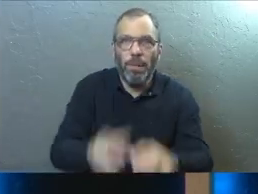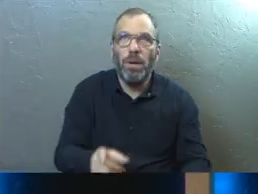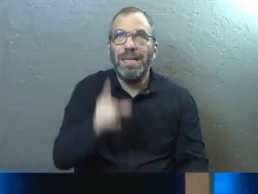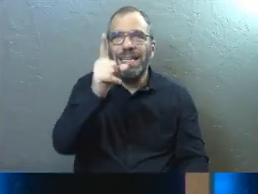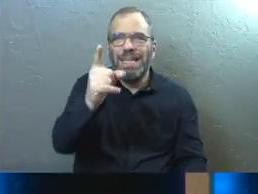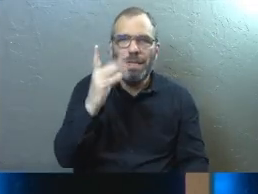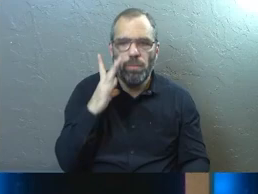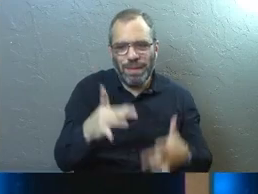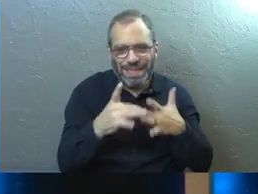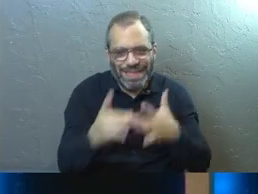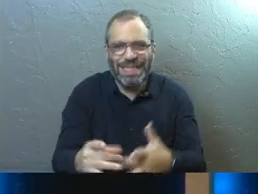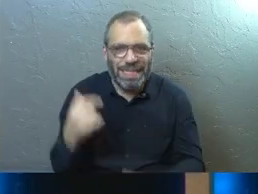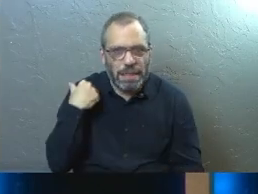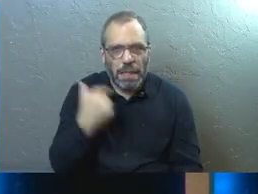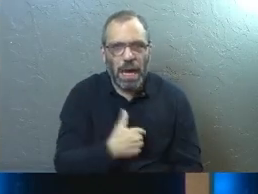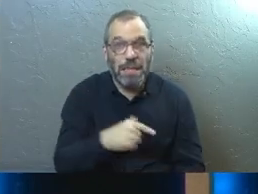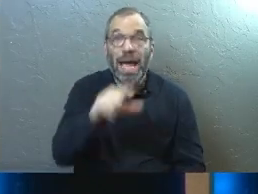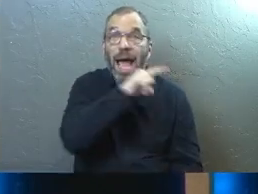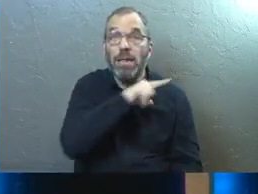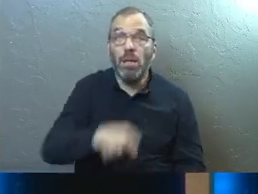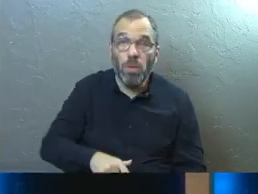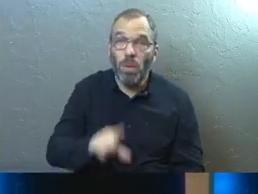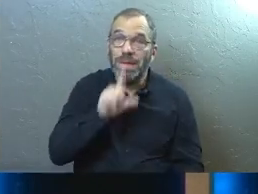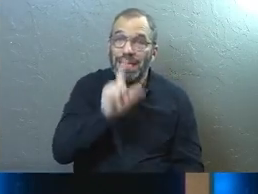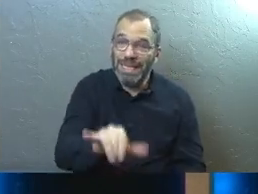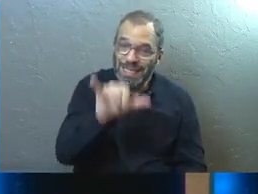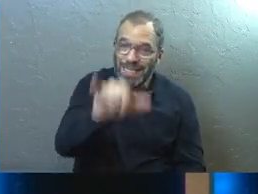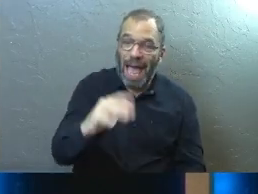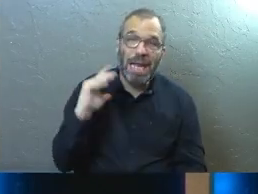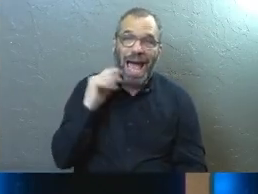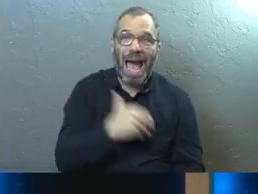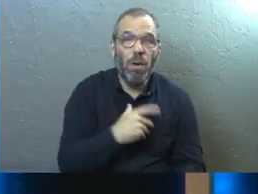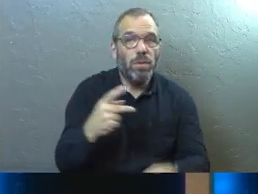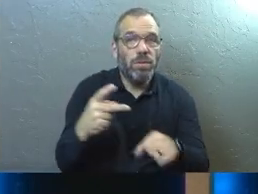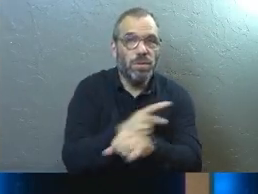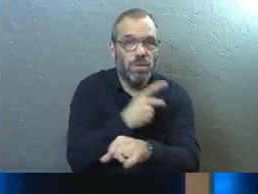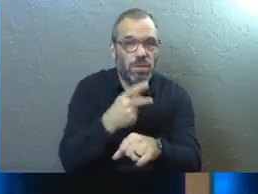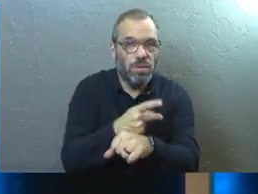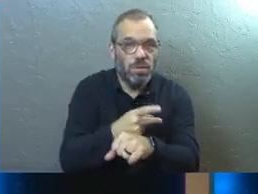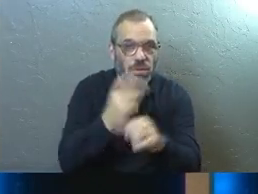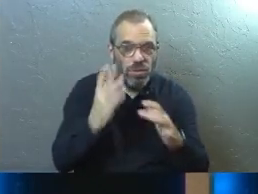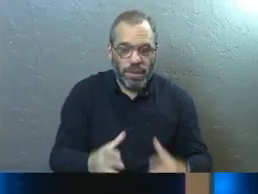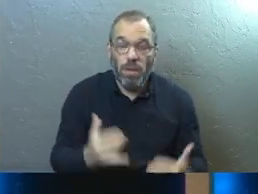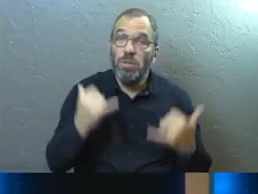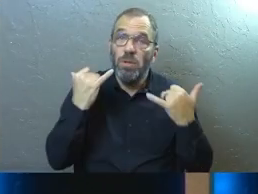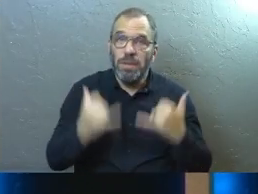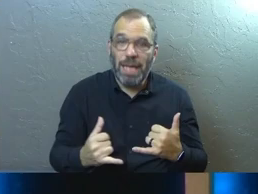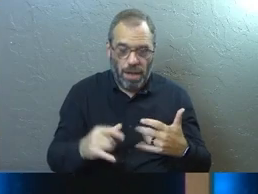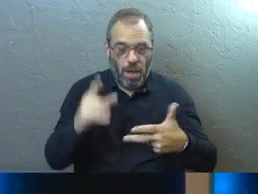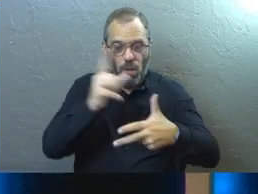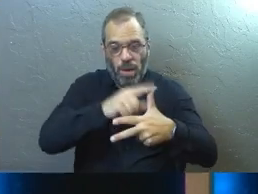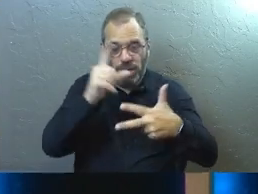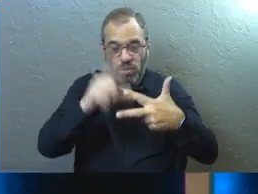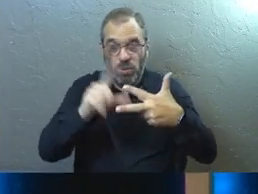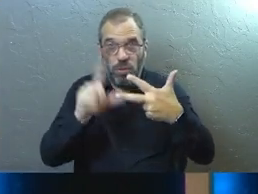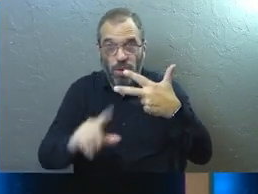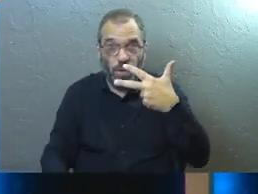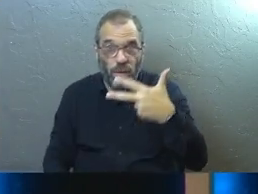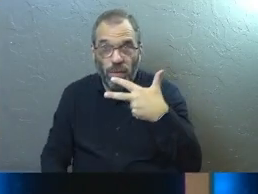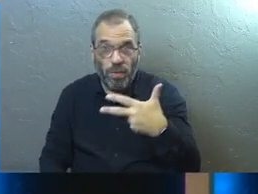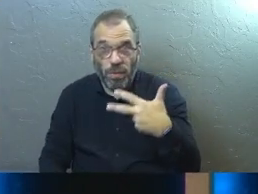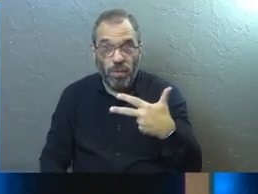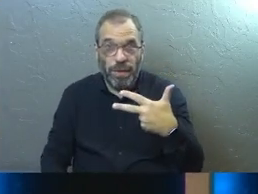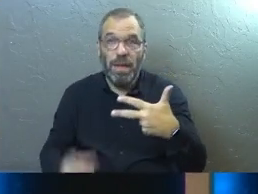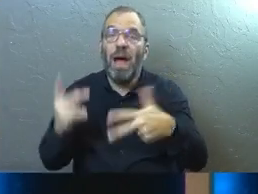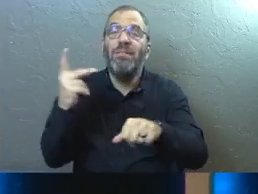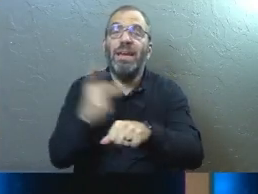be a shepherd for us, and the Lord is our shepherd. And so today we're going to look at three aspects of